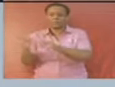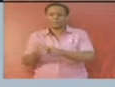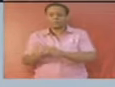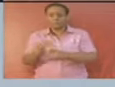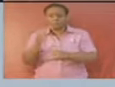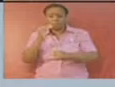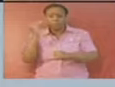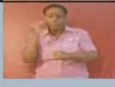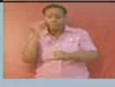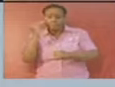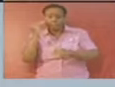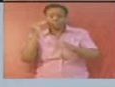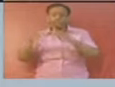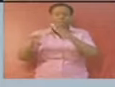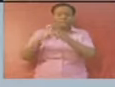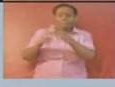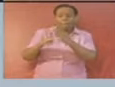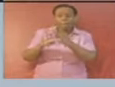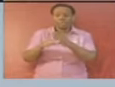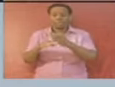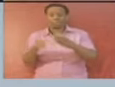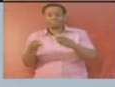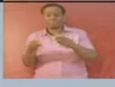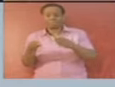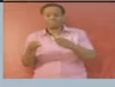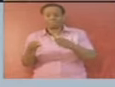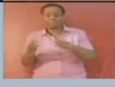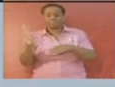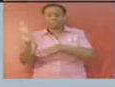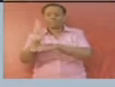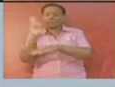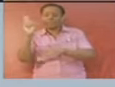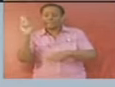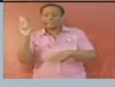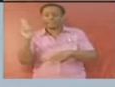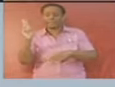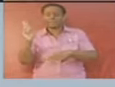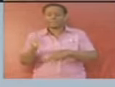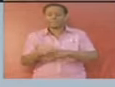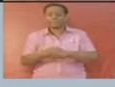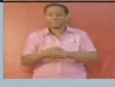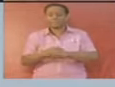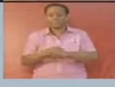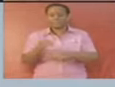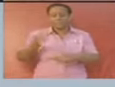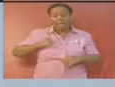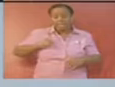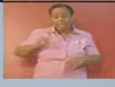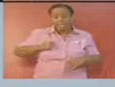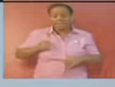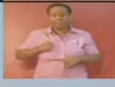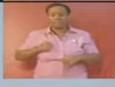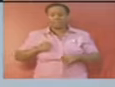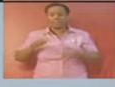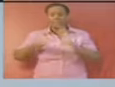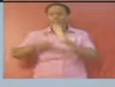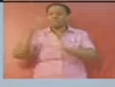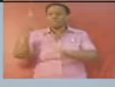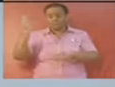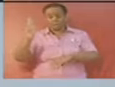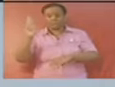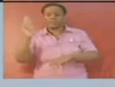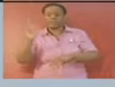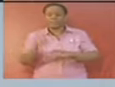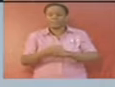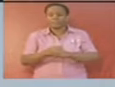Halls 34, UWE campuses, Canada Hall 32, and UWE Freedom Hall 28. At